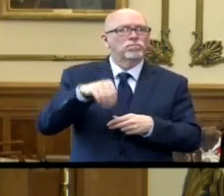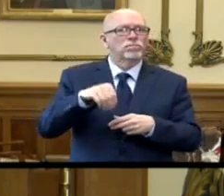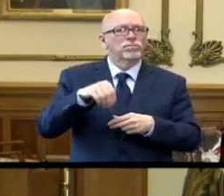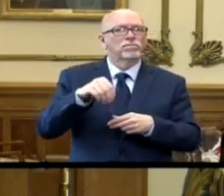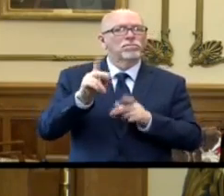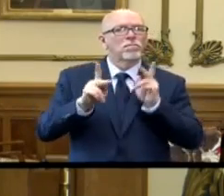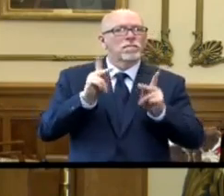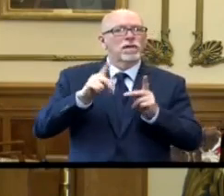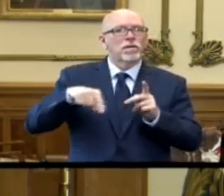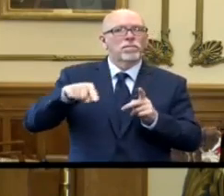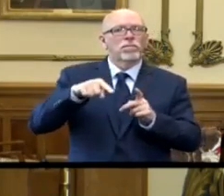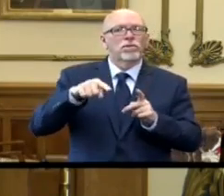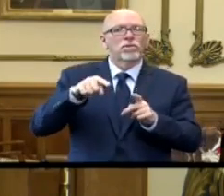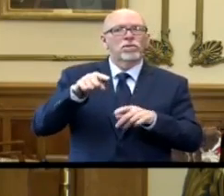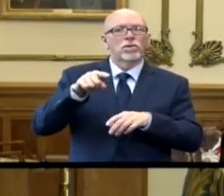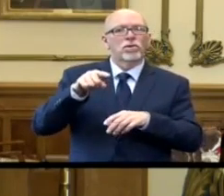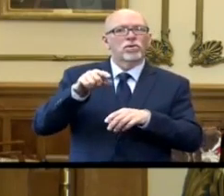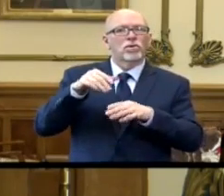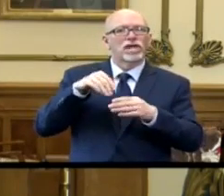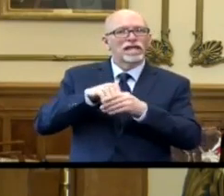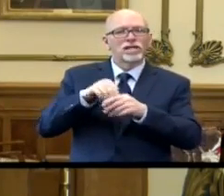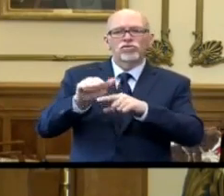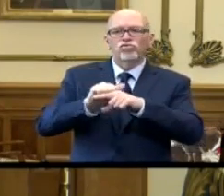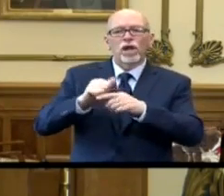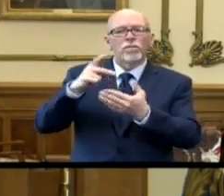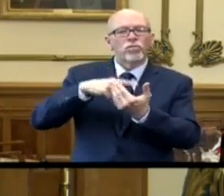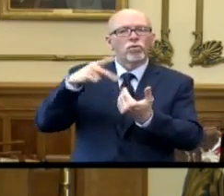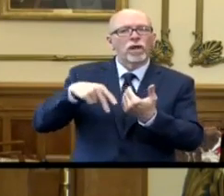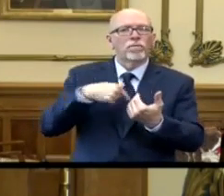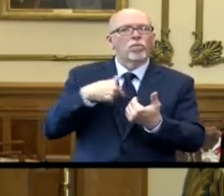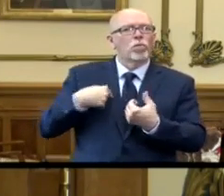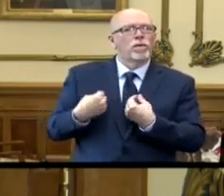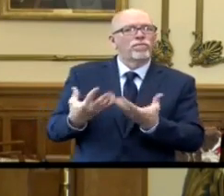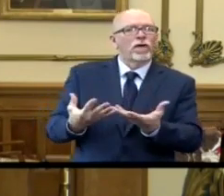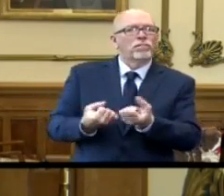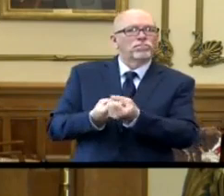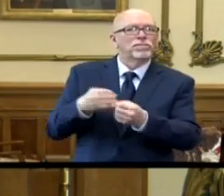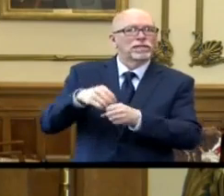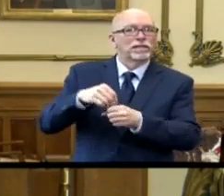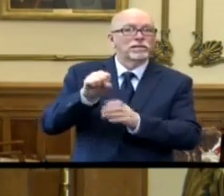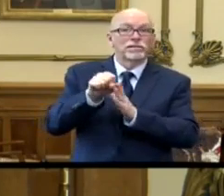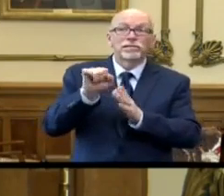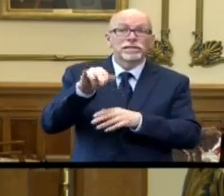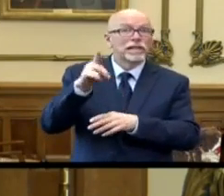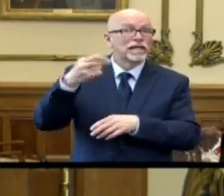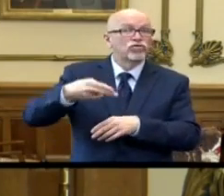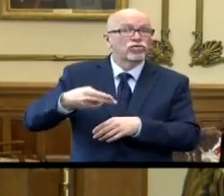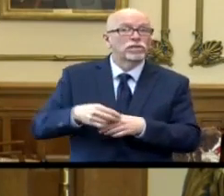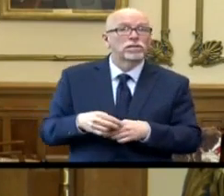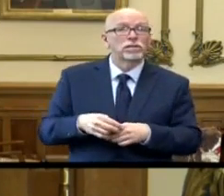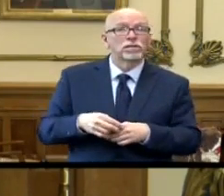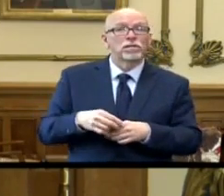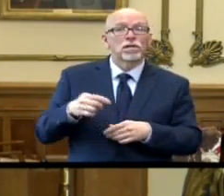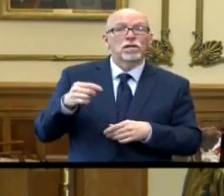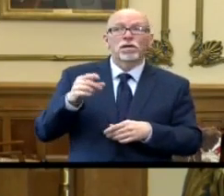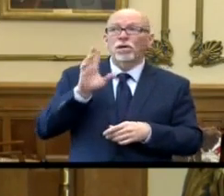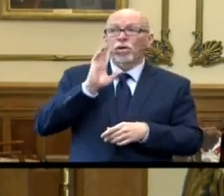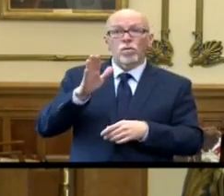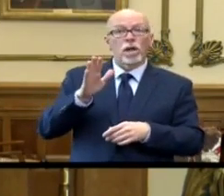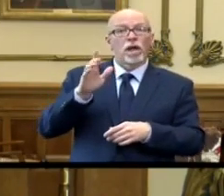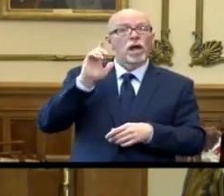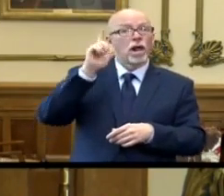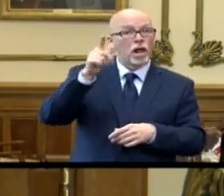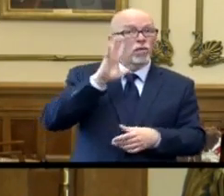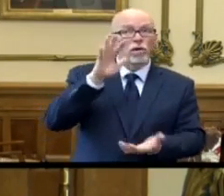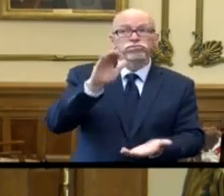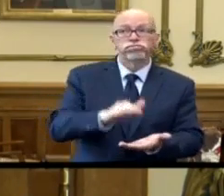of individuals who were on training programs that we had provided in the state's history. We don't see that slowing down once we